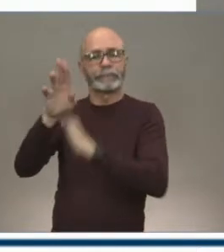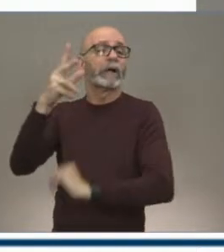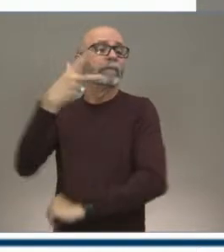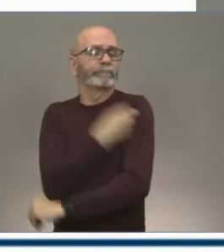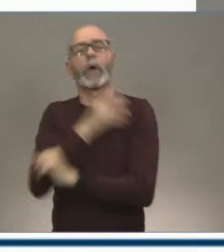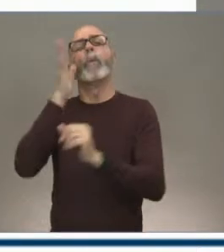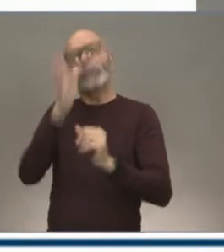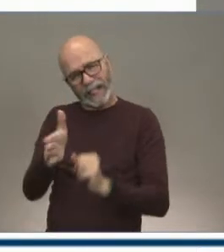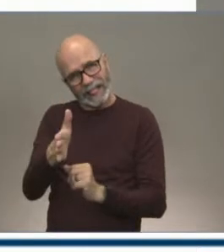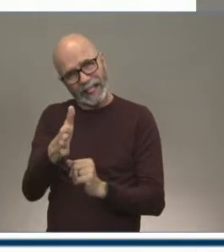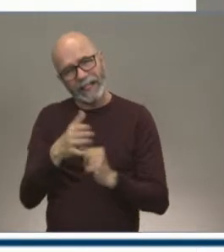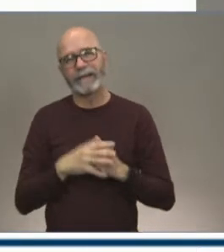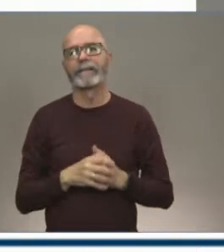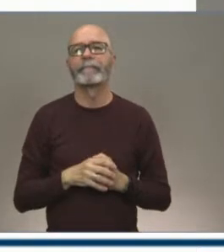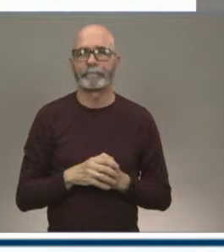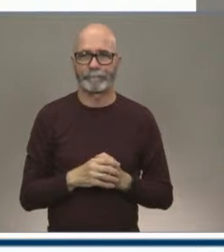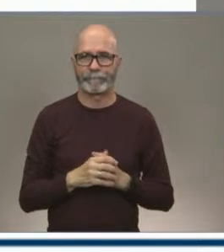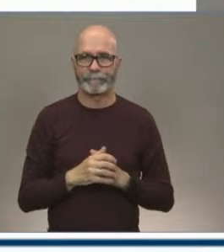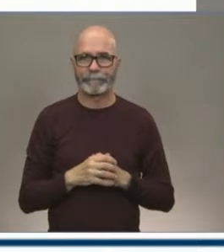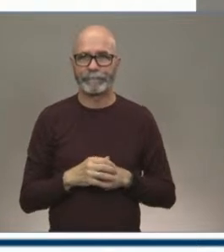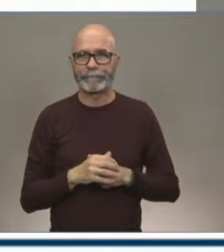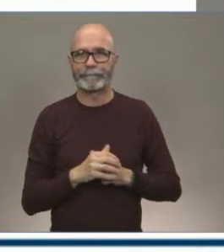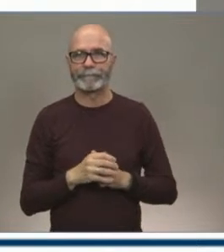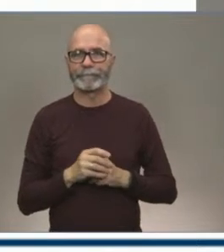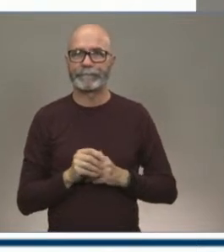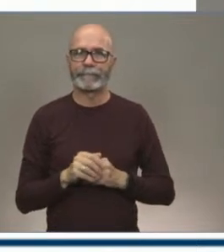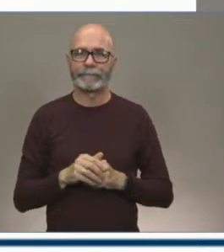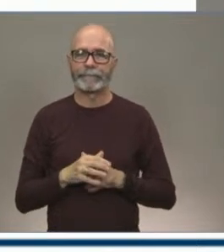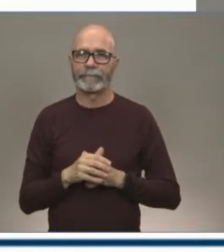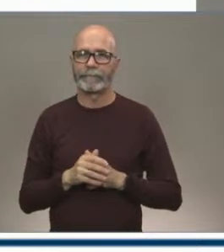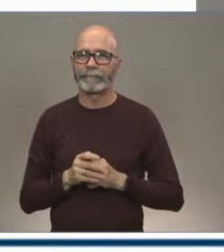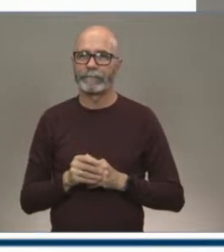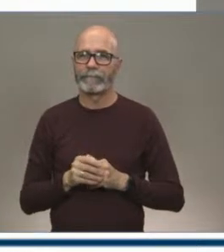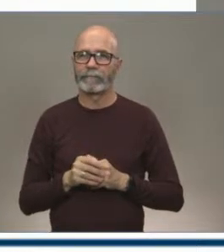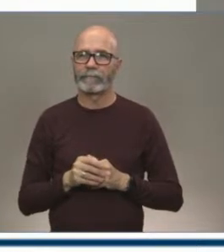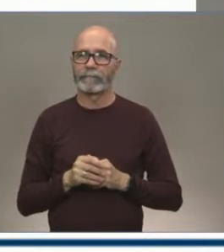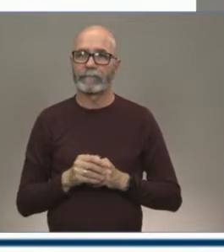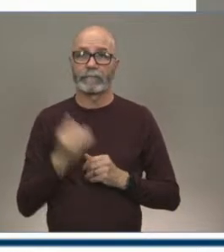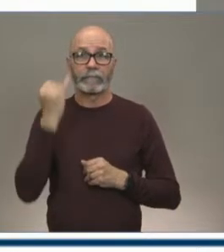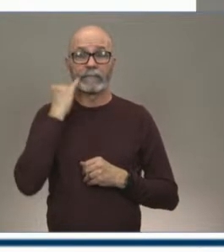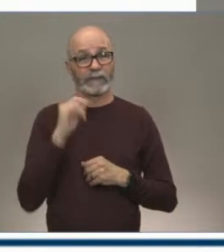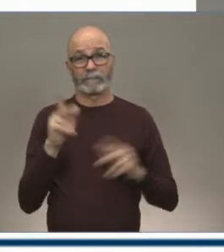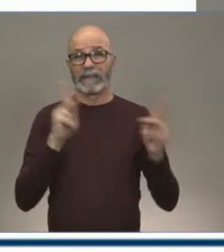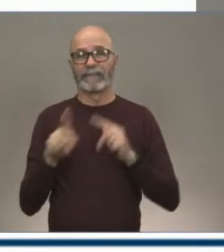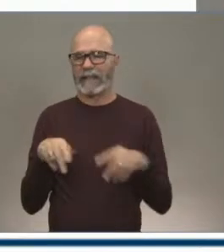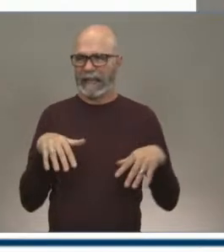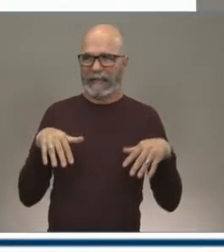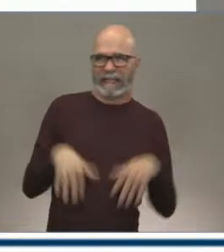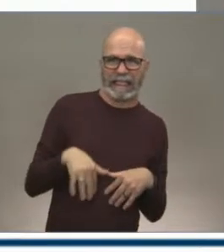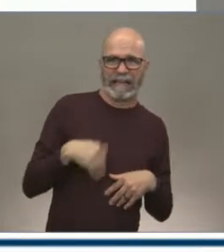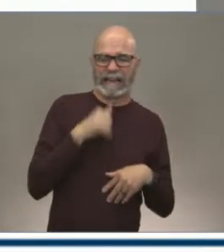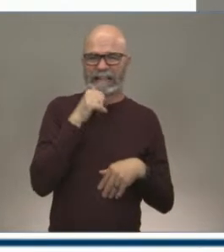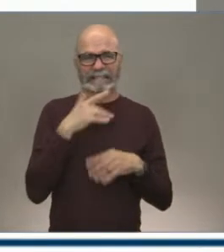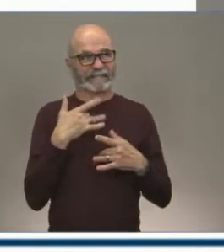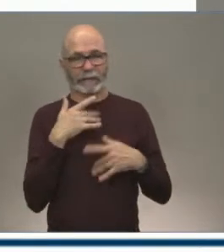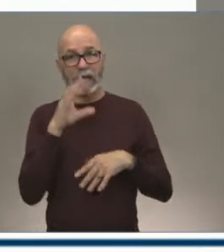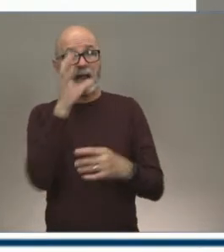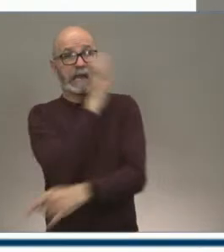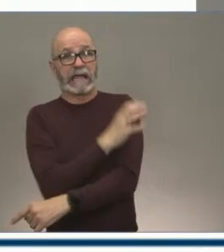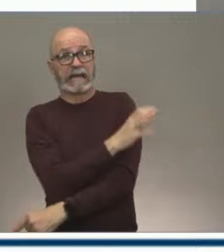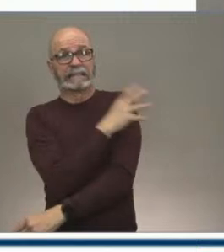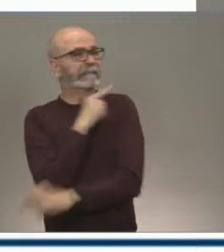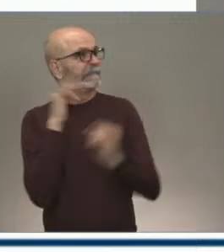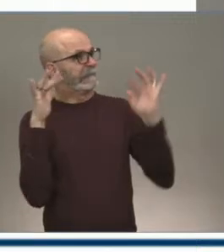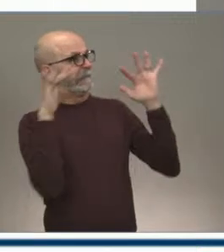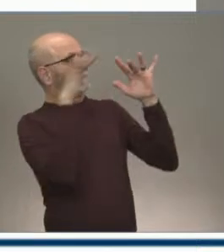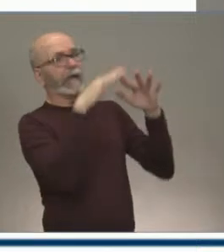vaccine. If you are not comfortable, and some seniors may not be coming to a large clinic, you certainly have the